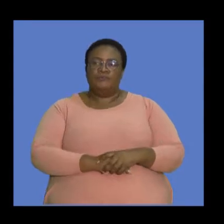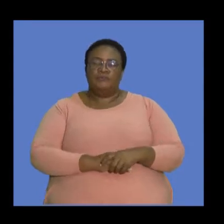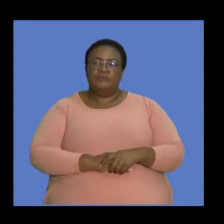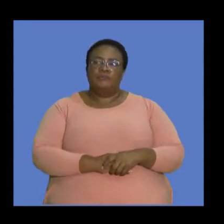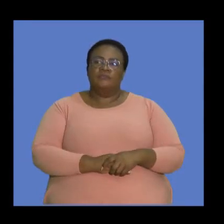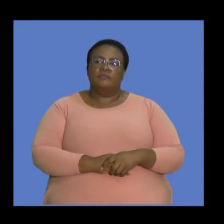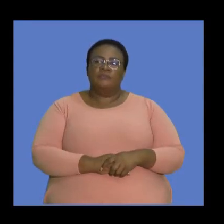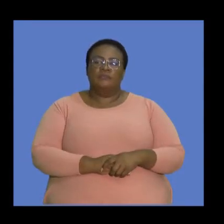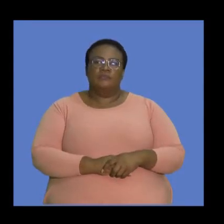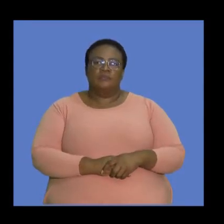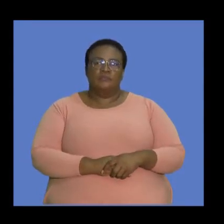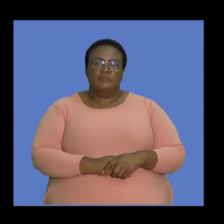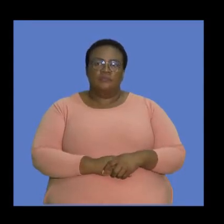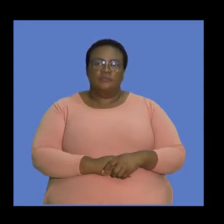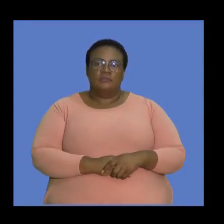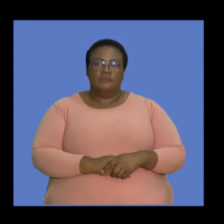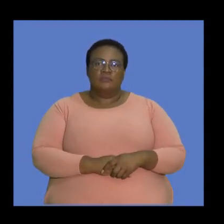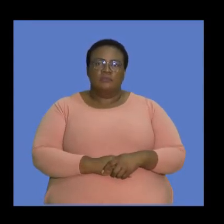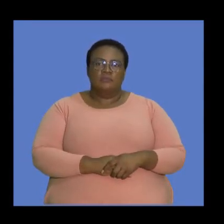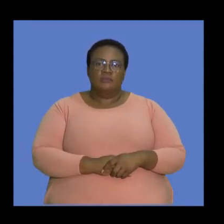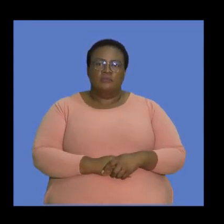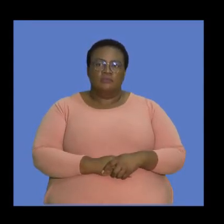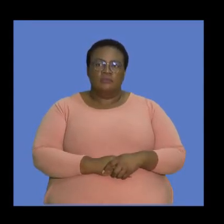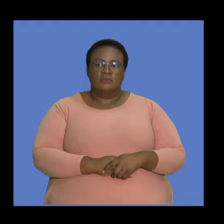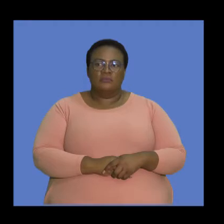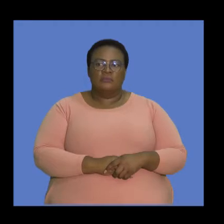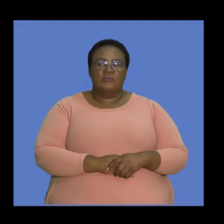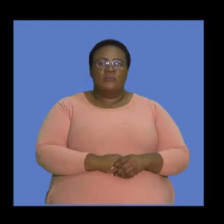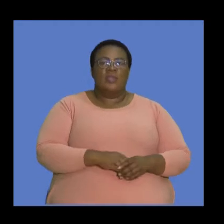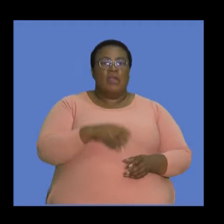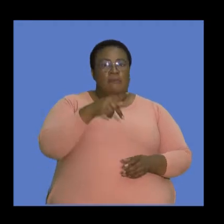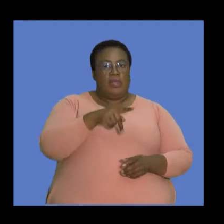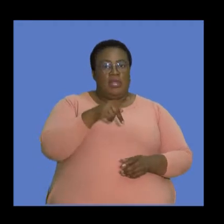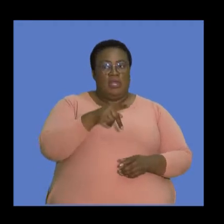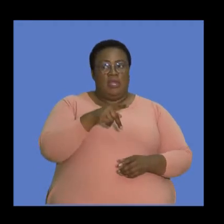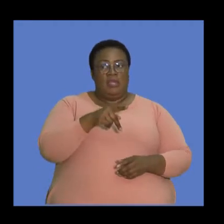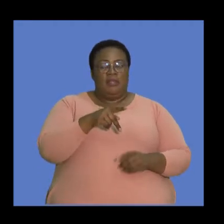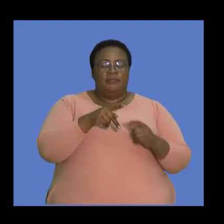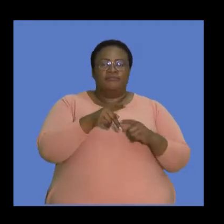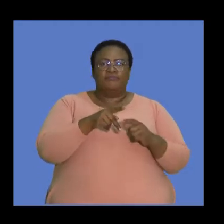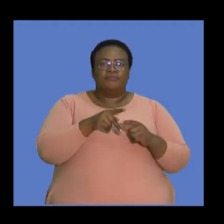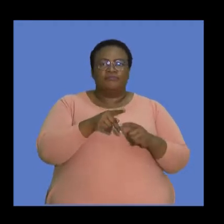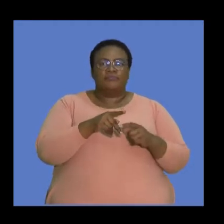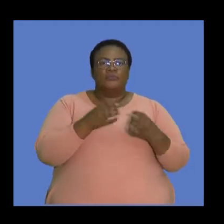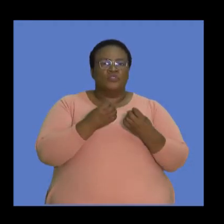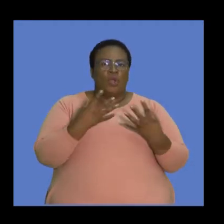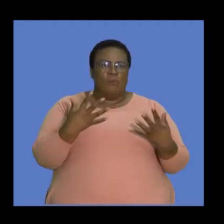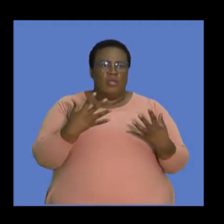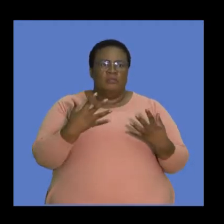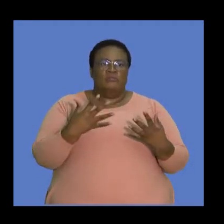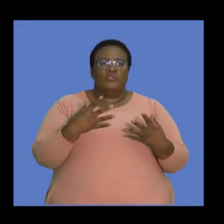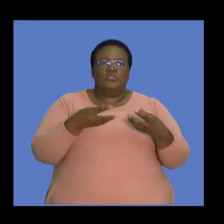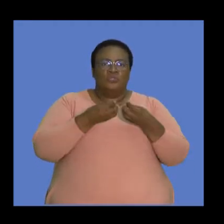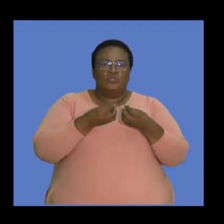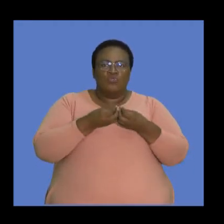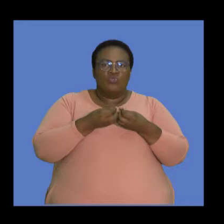the trade-in value. And then P will be the principal amount. What do you buy your goods and